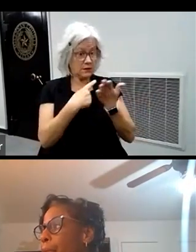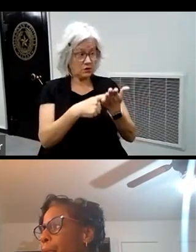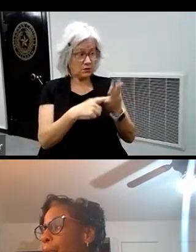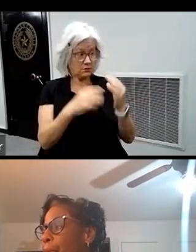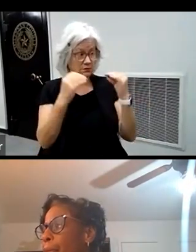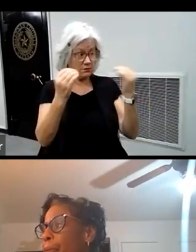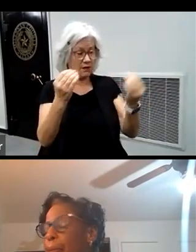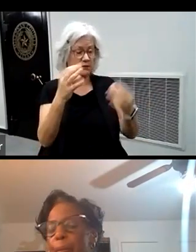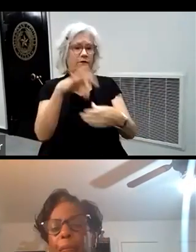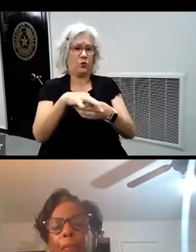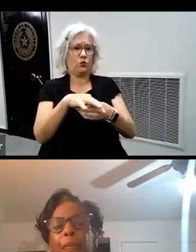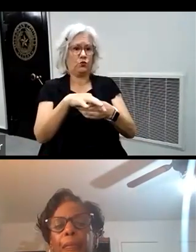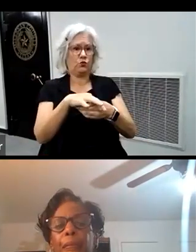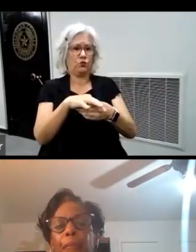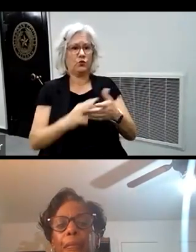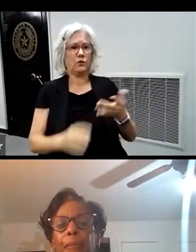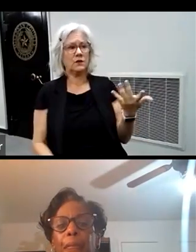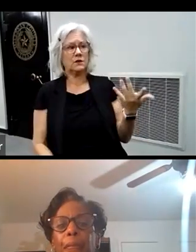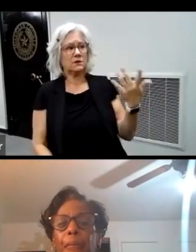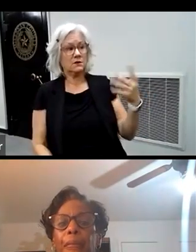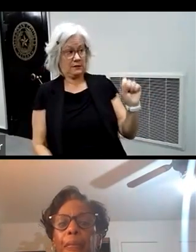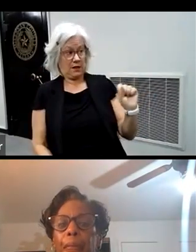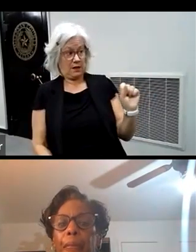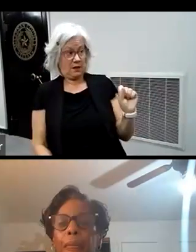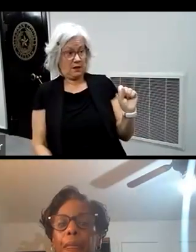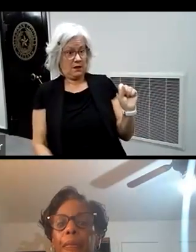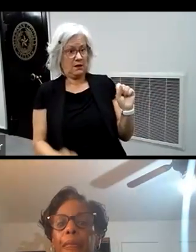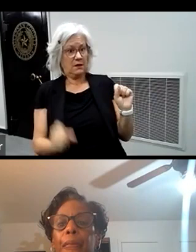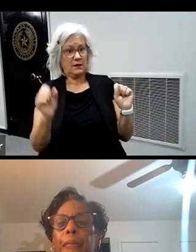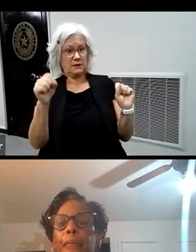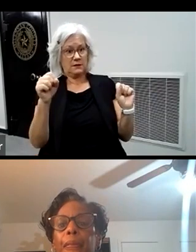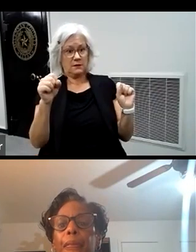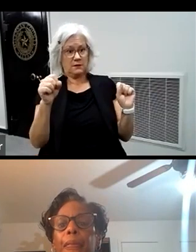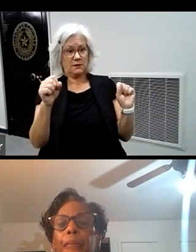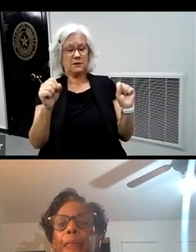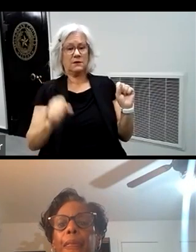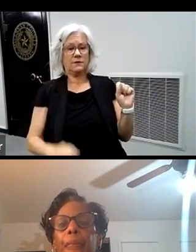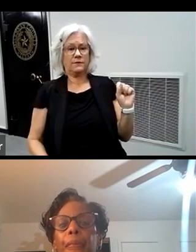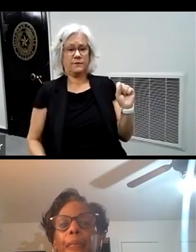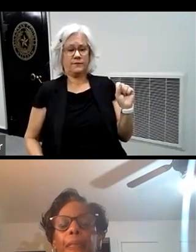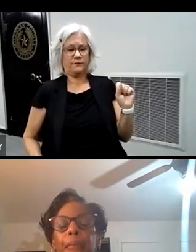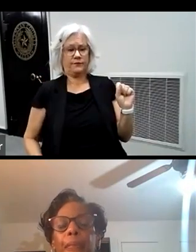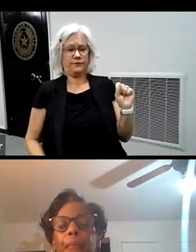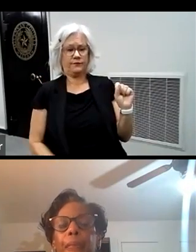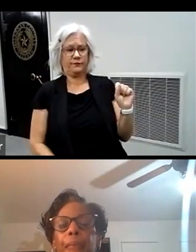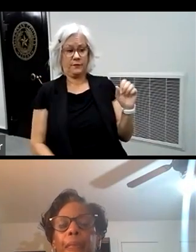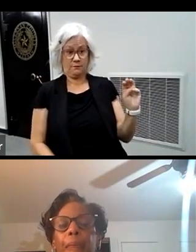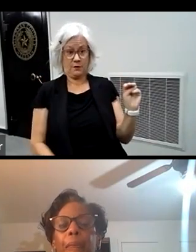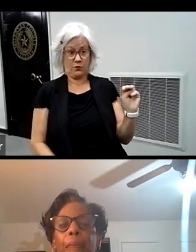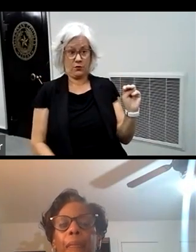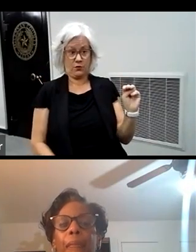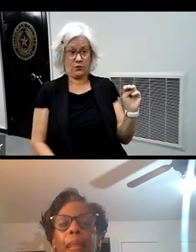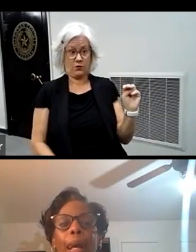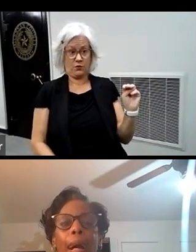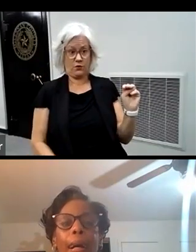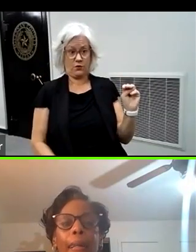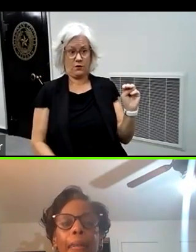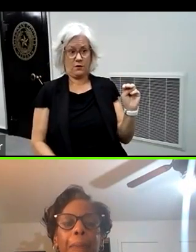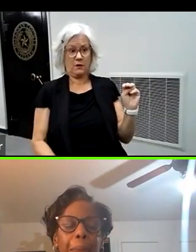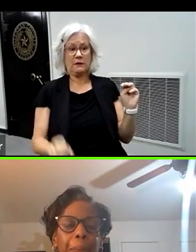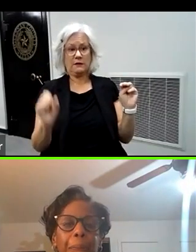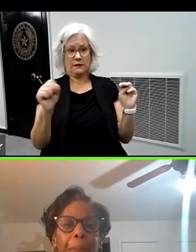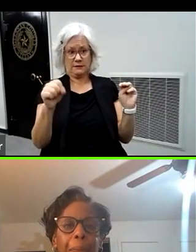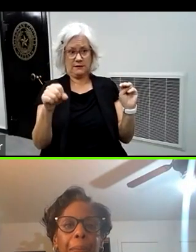discussion? No other discussion, call for a vote. Commissioner Snell, Aye. Commissioner Miller,